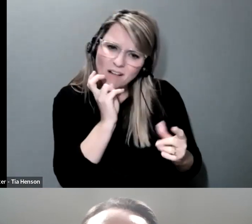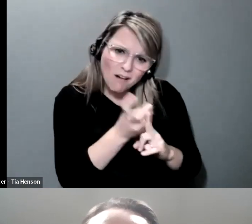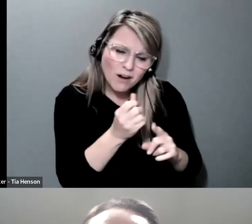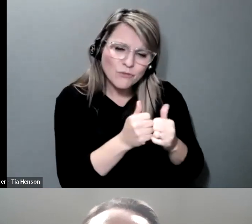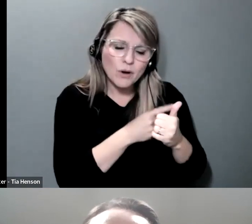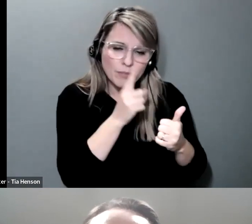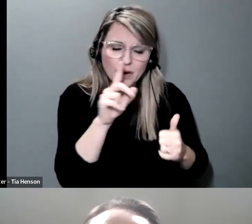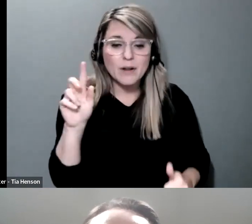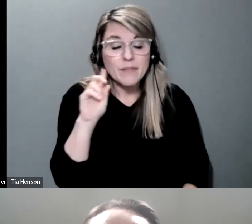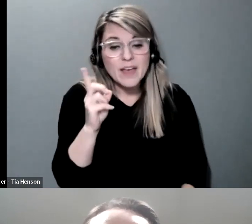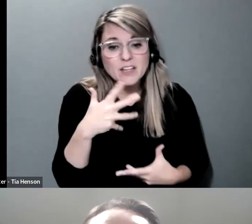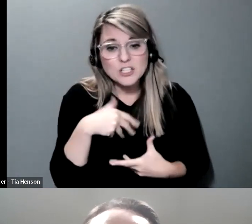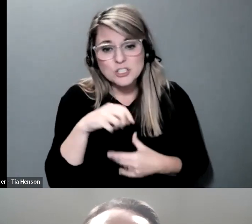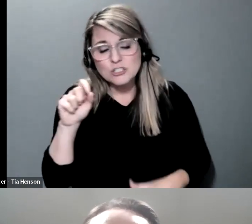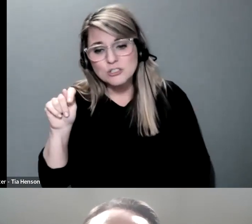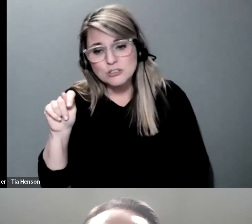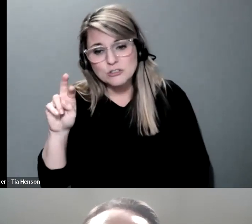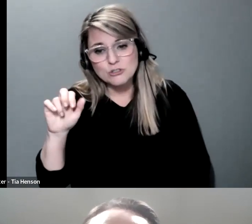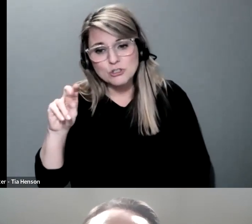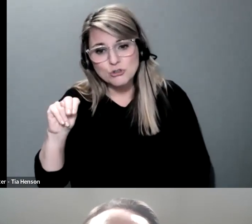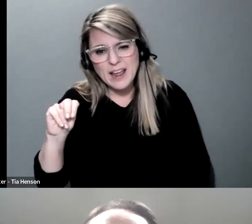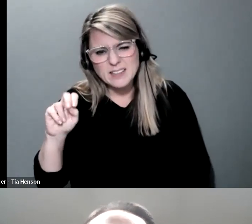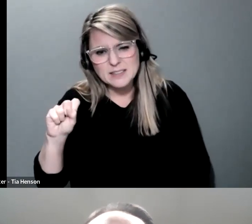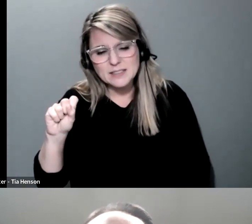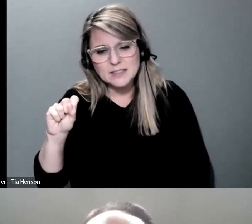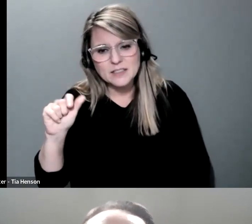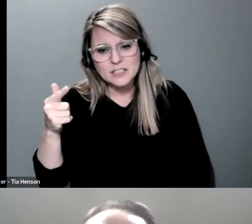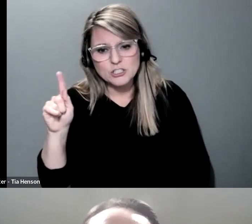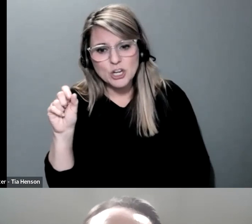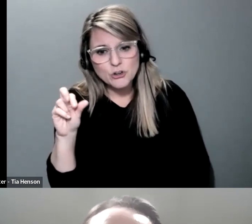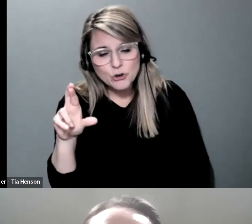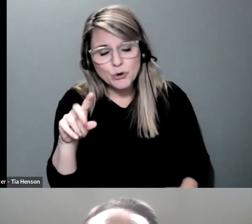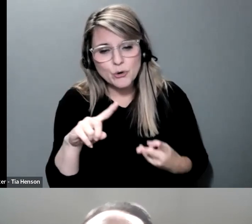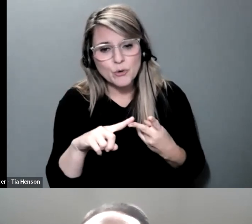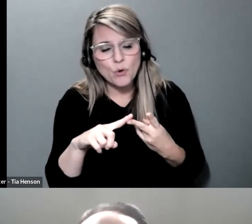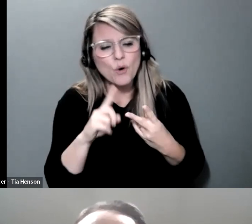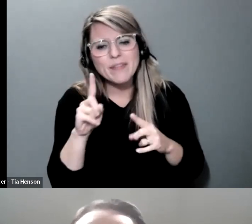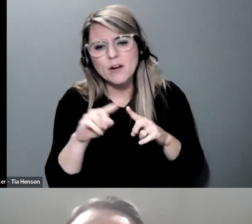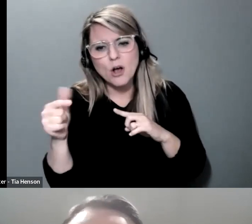as transgender or another alternative lifestyle.